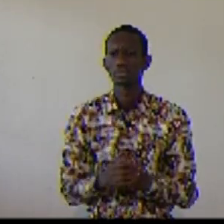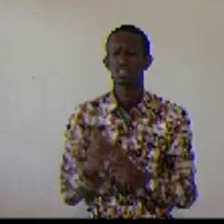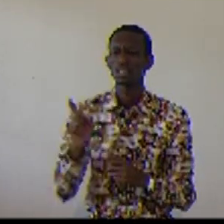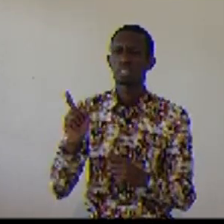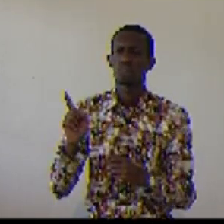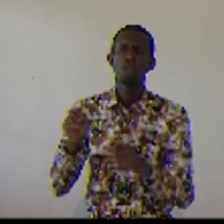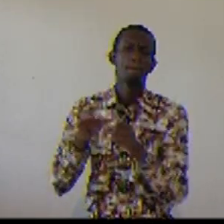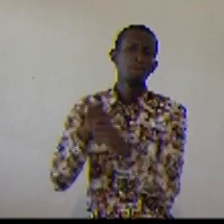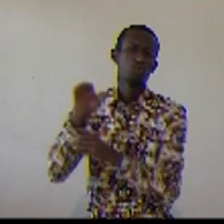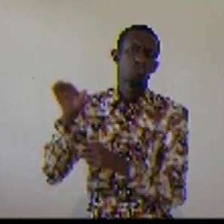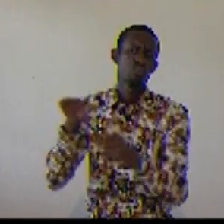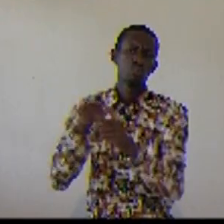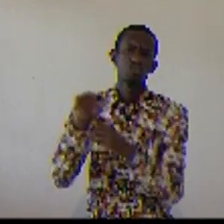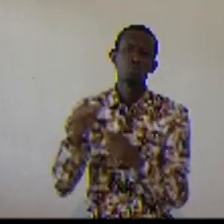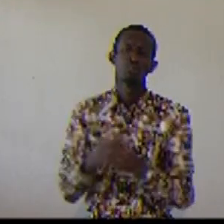contains